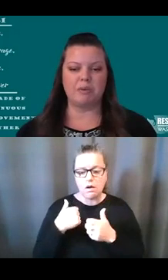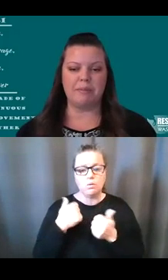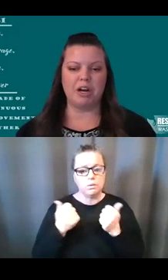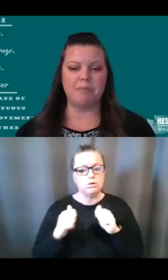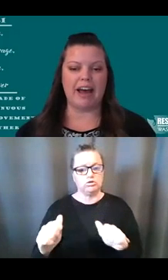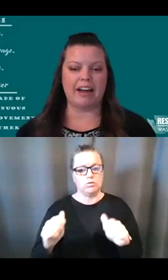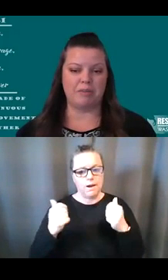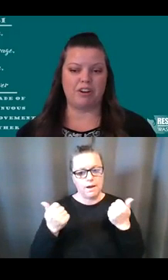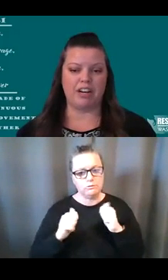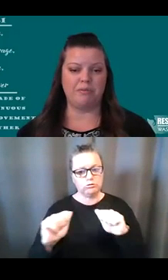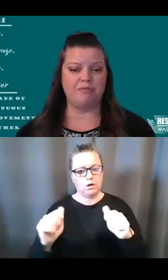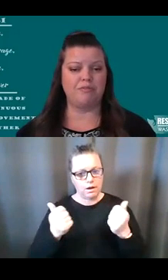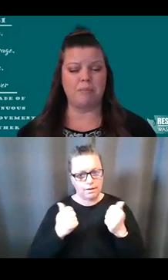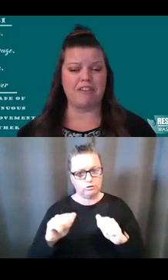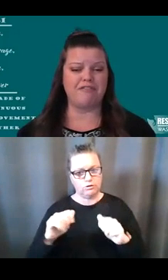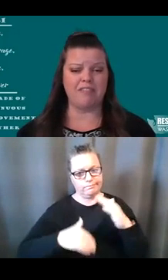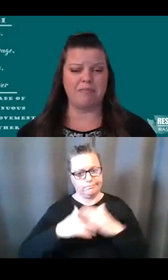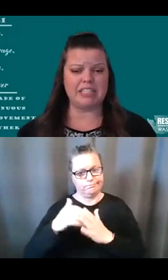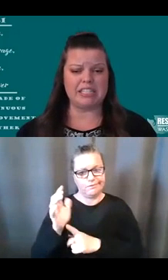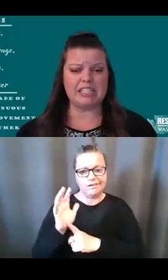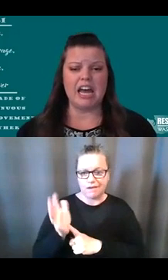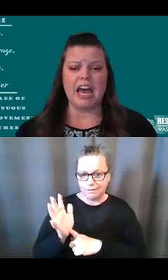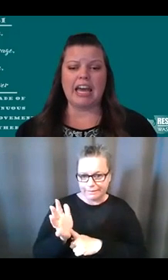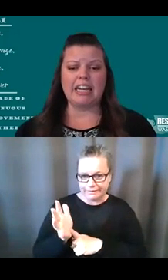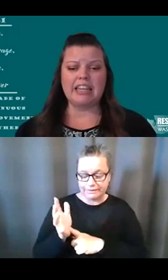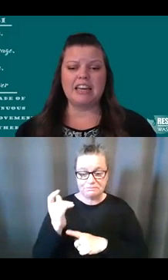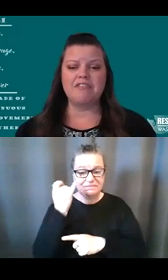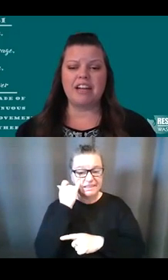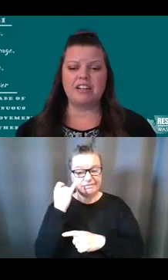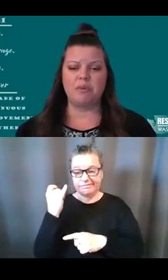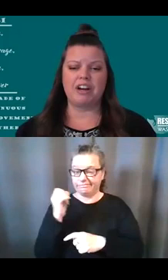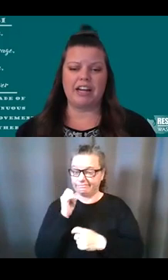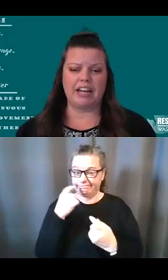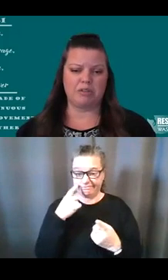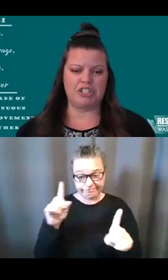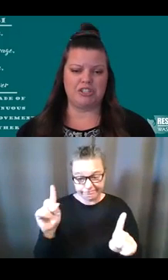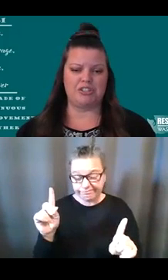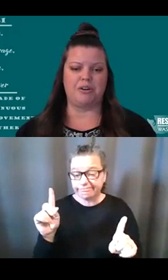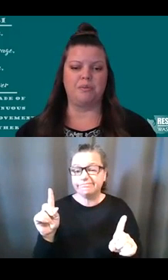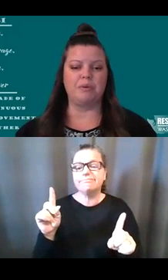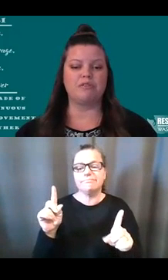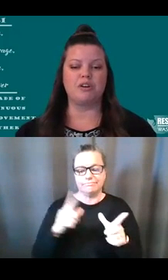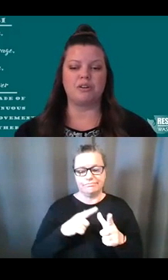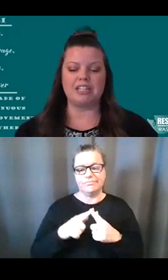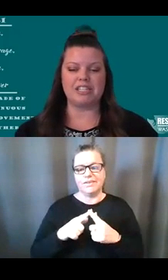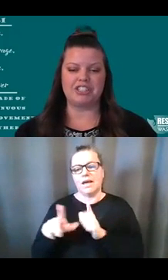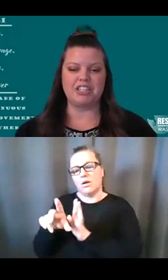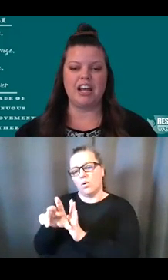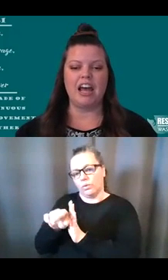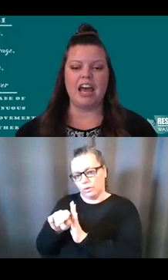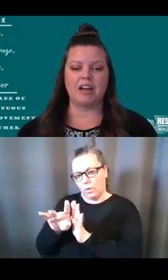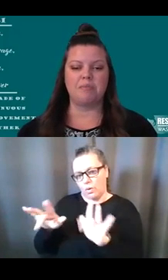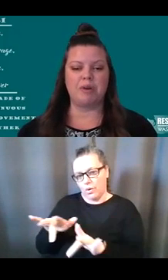get the webinar back up and running for about 5 minutes. And in the event we are unable to do so, we will record the